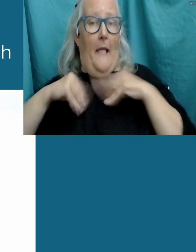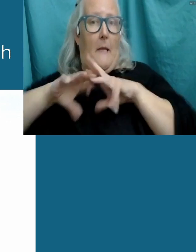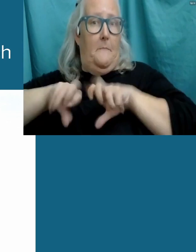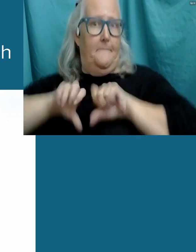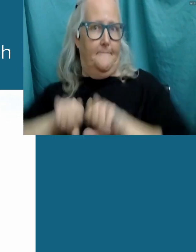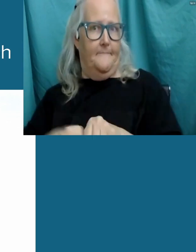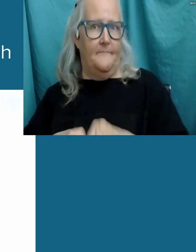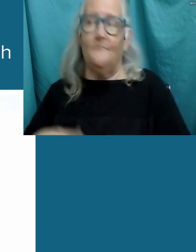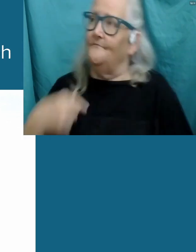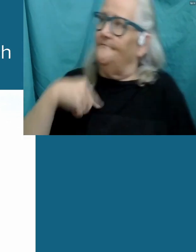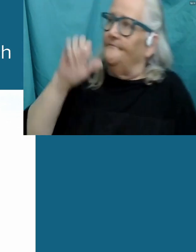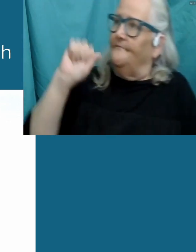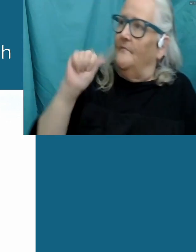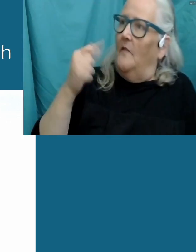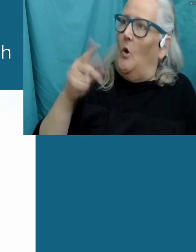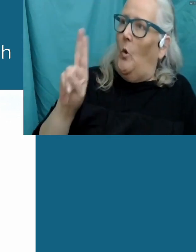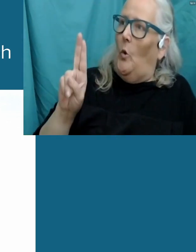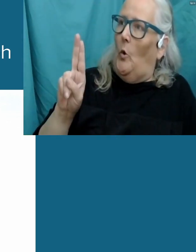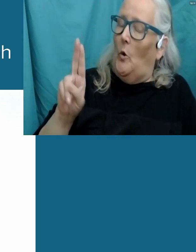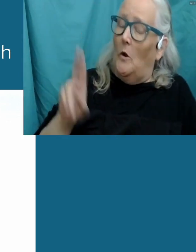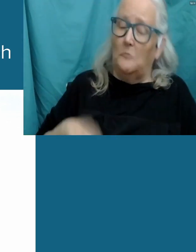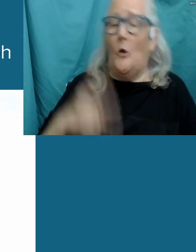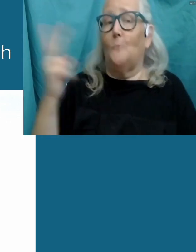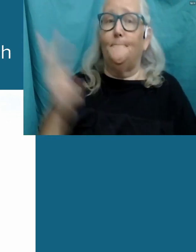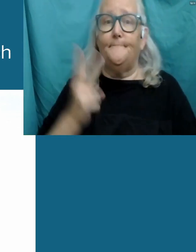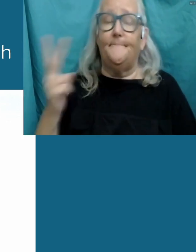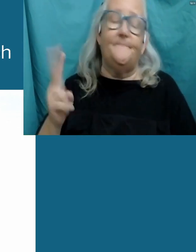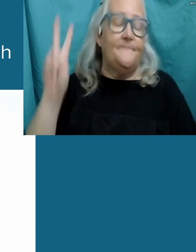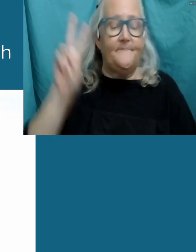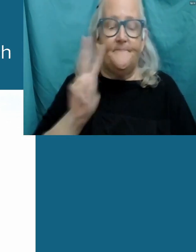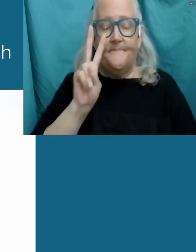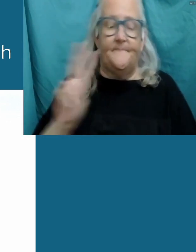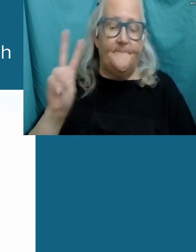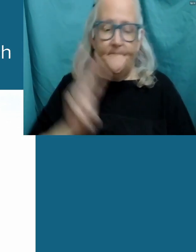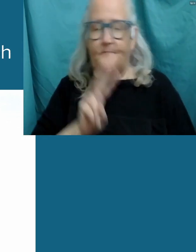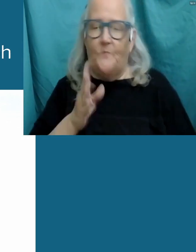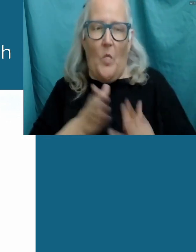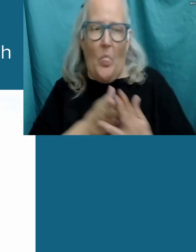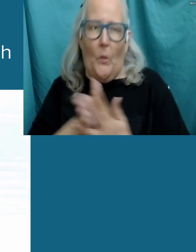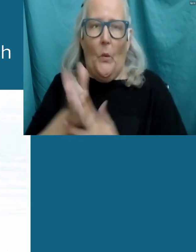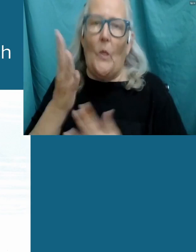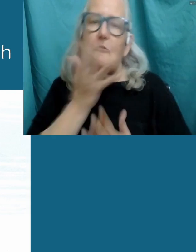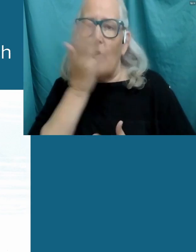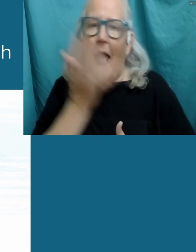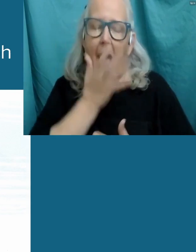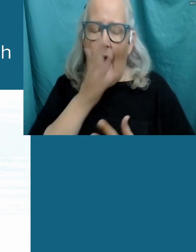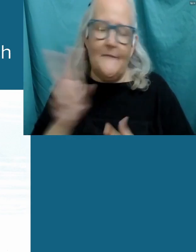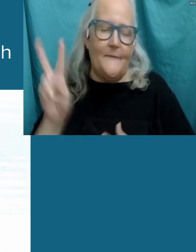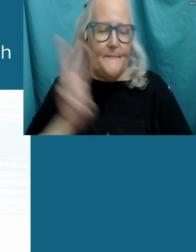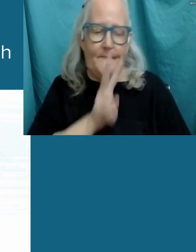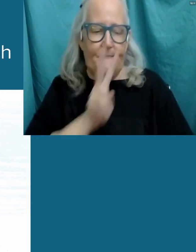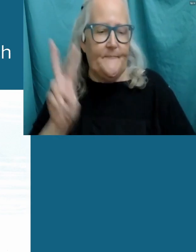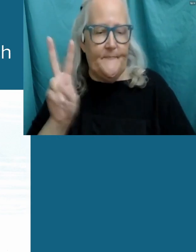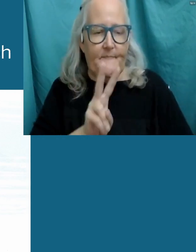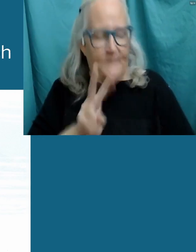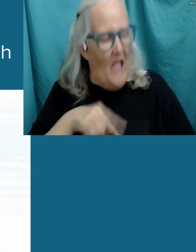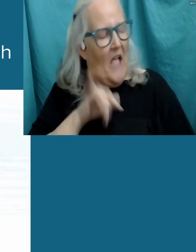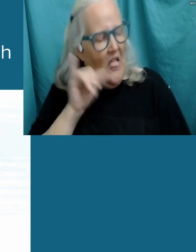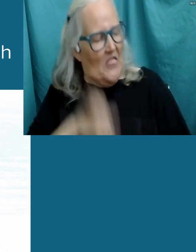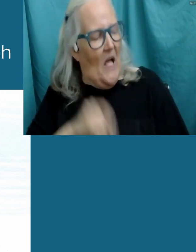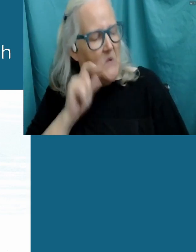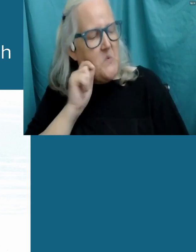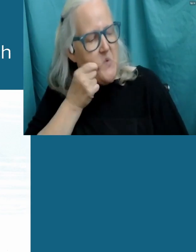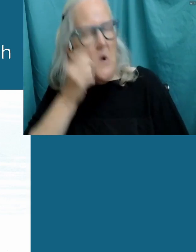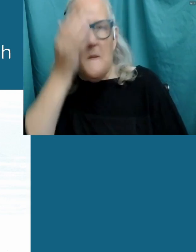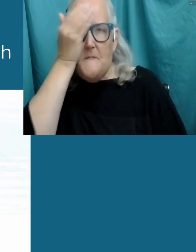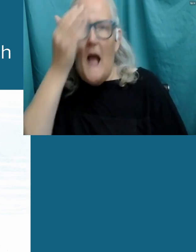They set off down the slope, treading through waves of grass. "A cool name for a pirate," Sam says.